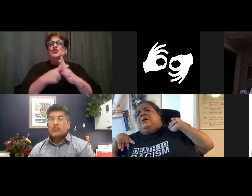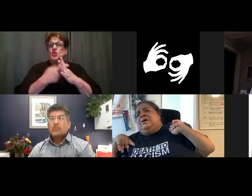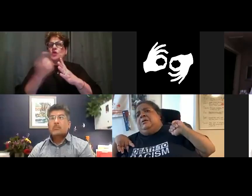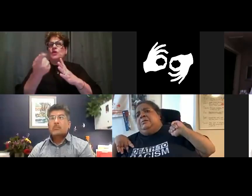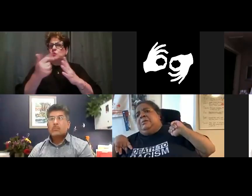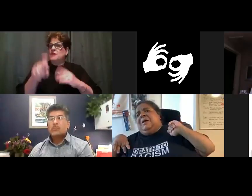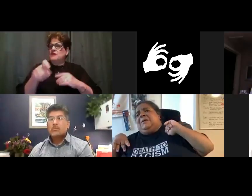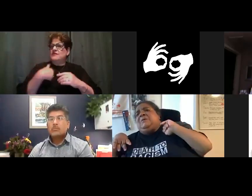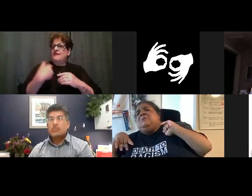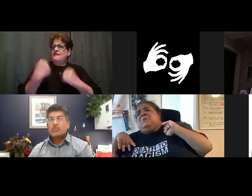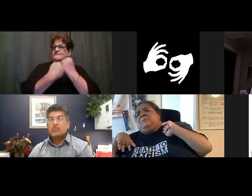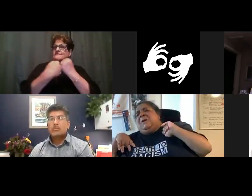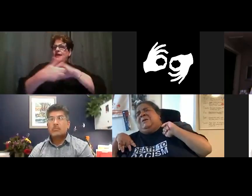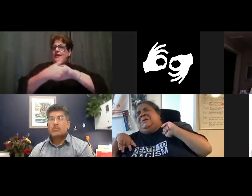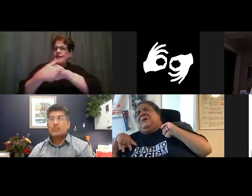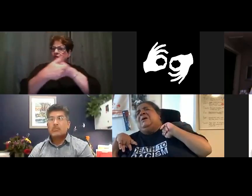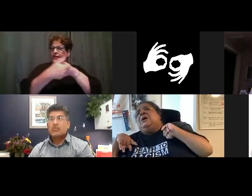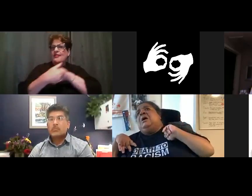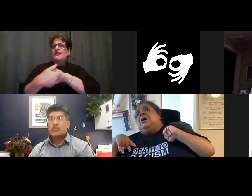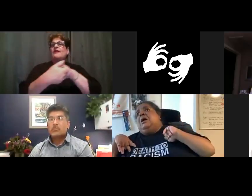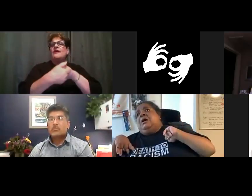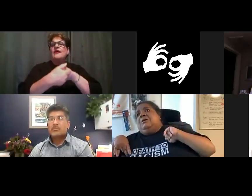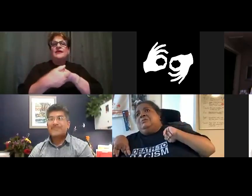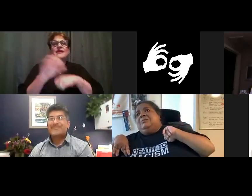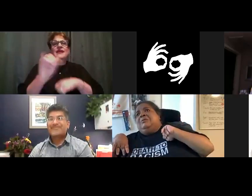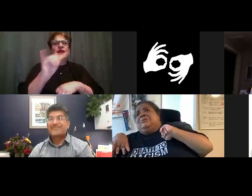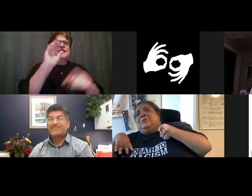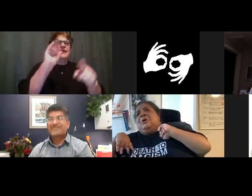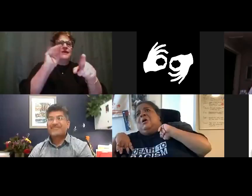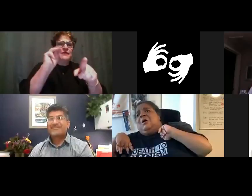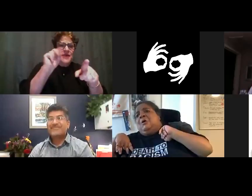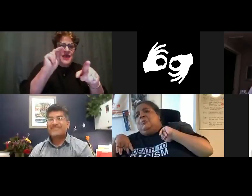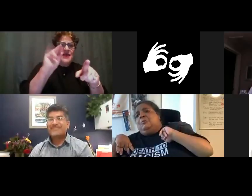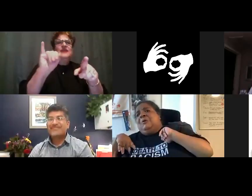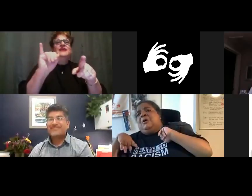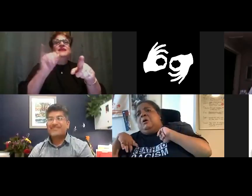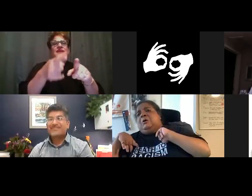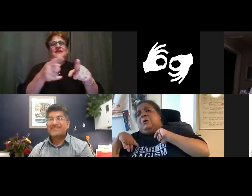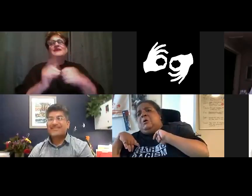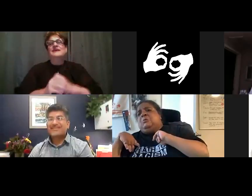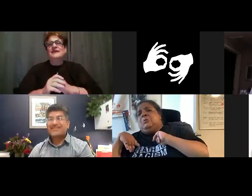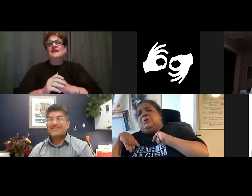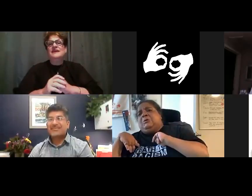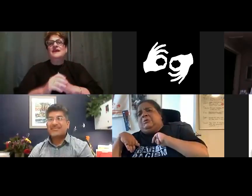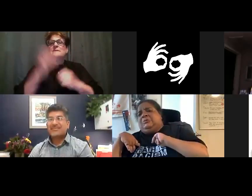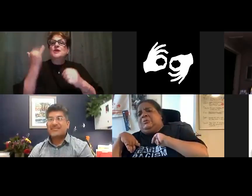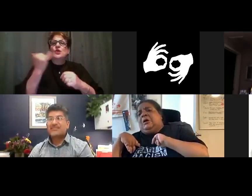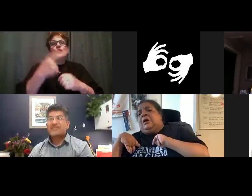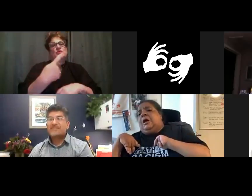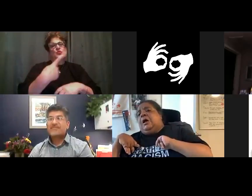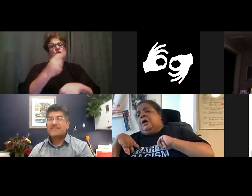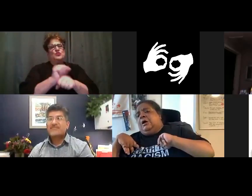allies like you and Monty, since we are